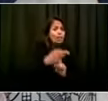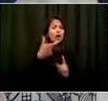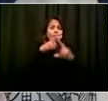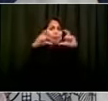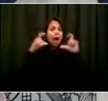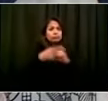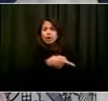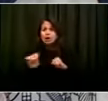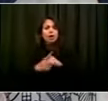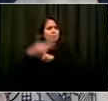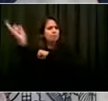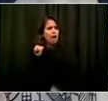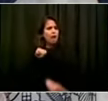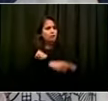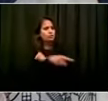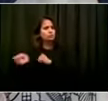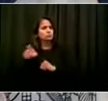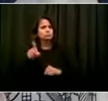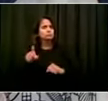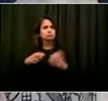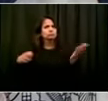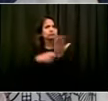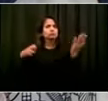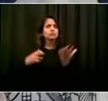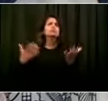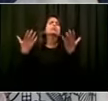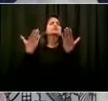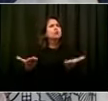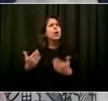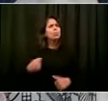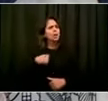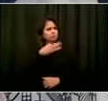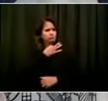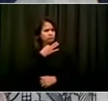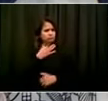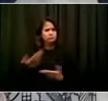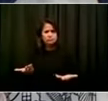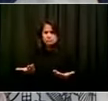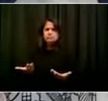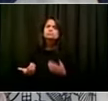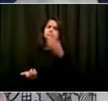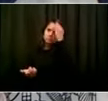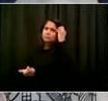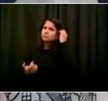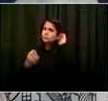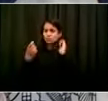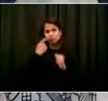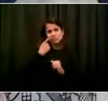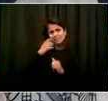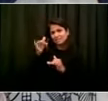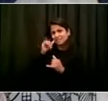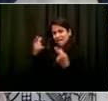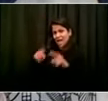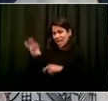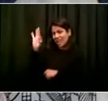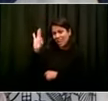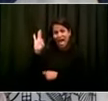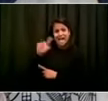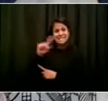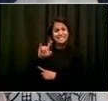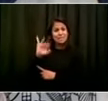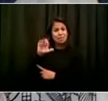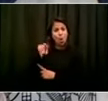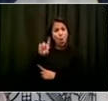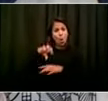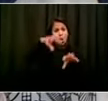curious, given these spikes and this renewed focus, this need to sort of go beyond education, in the governor's